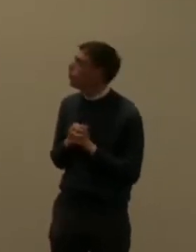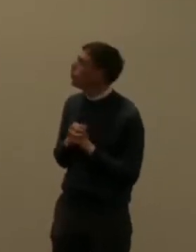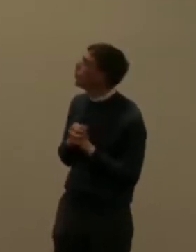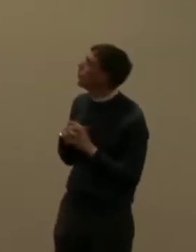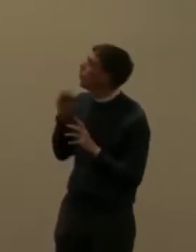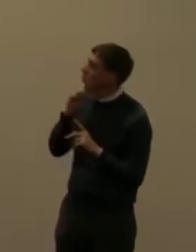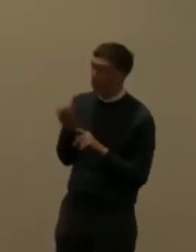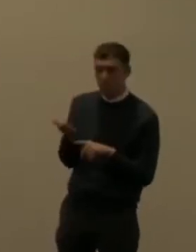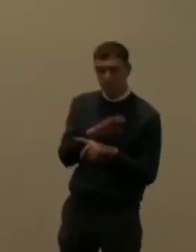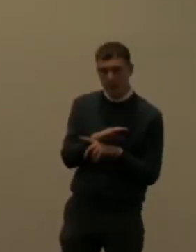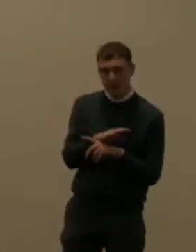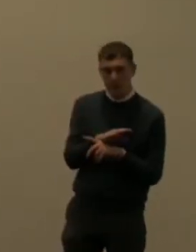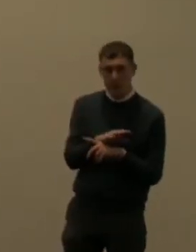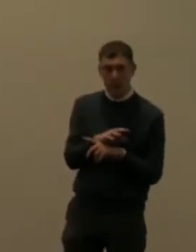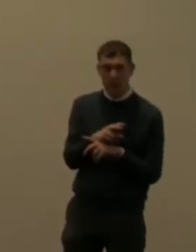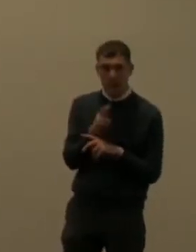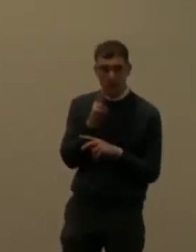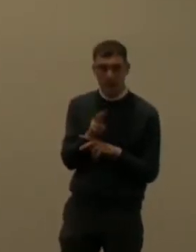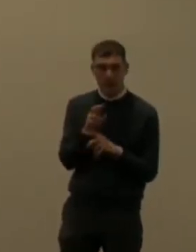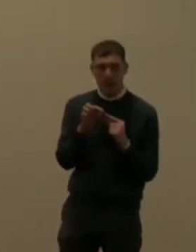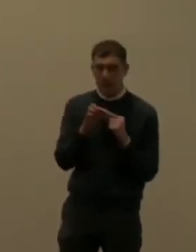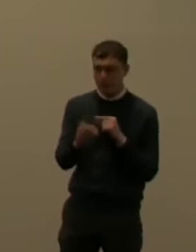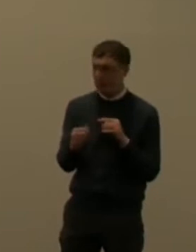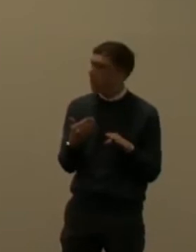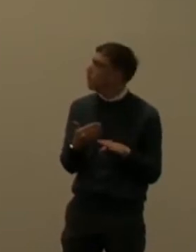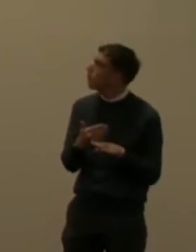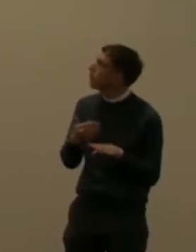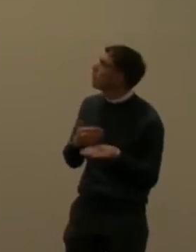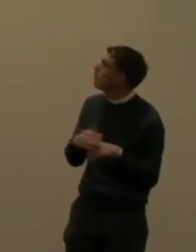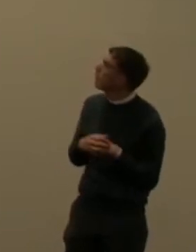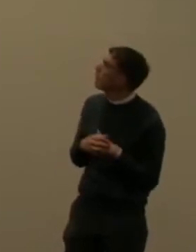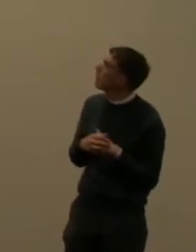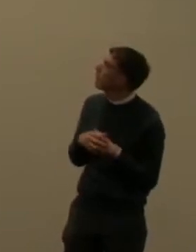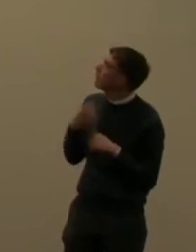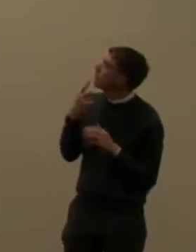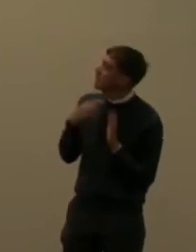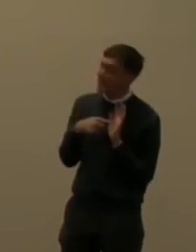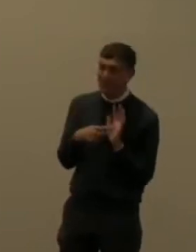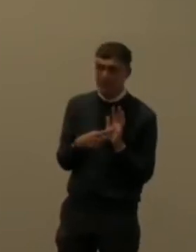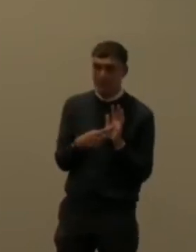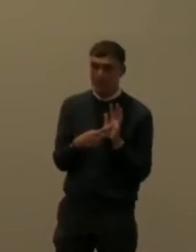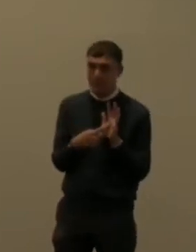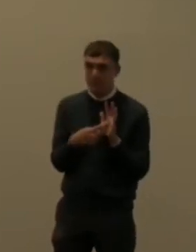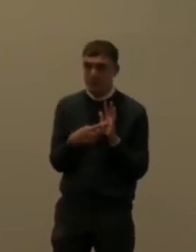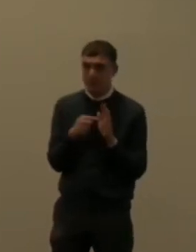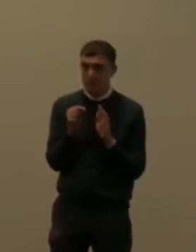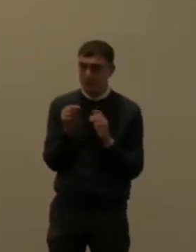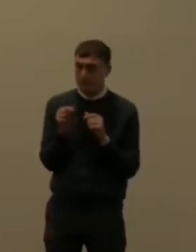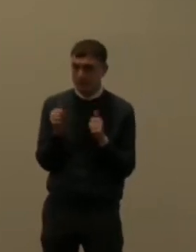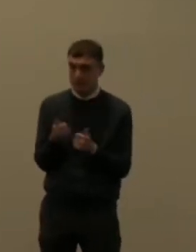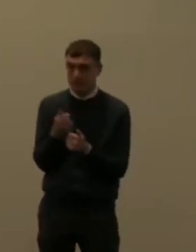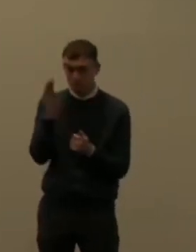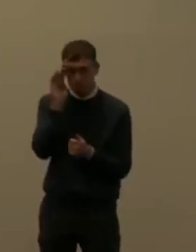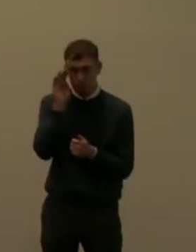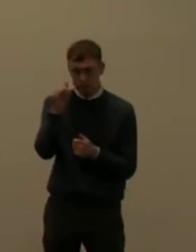and see what happened with my release pipeline. On this one, we can see that it has been, all the stages are